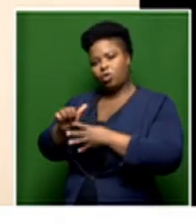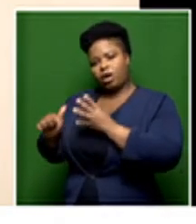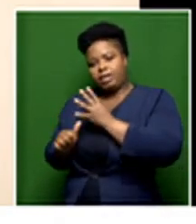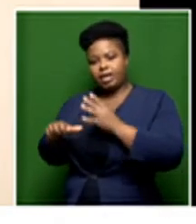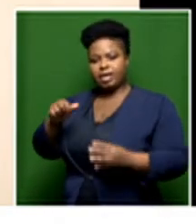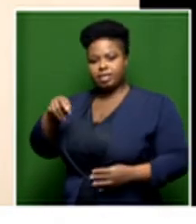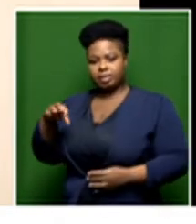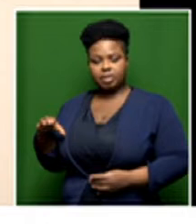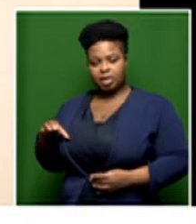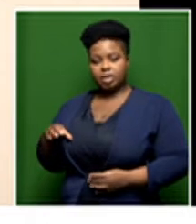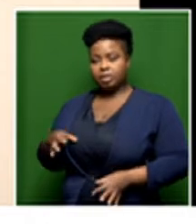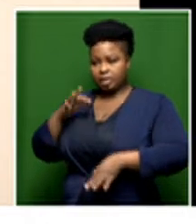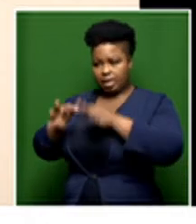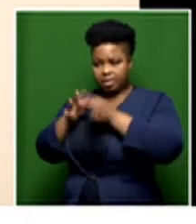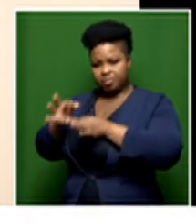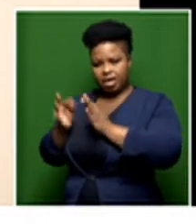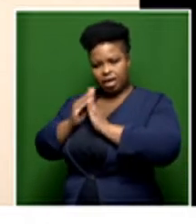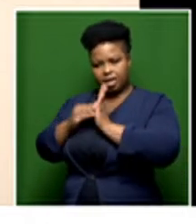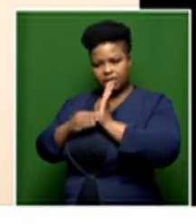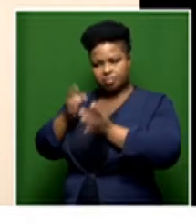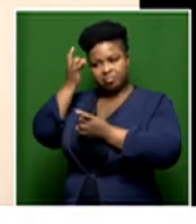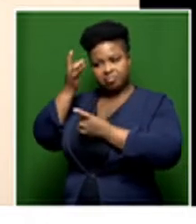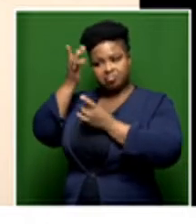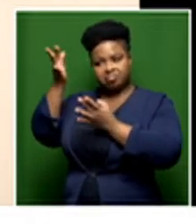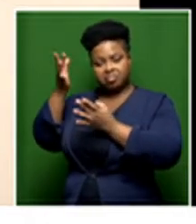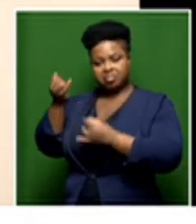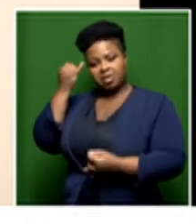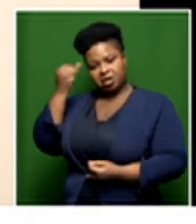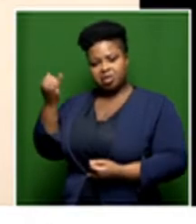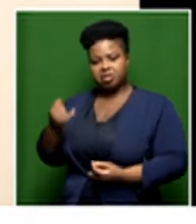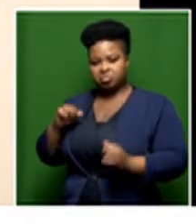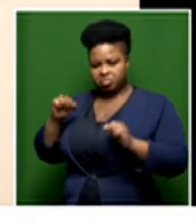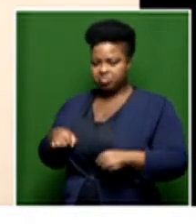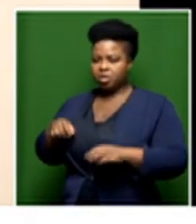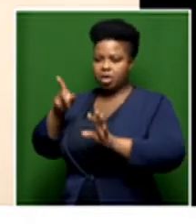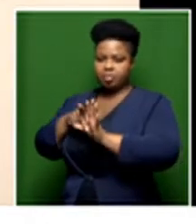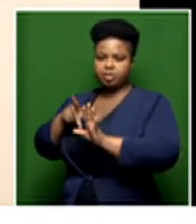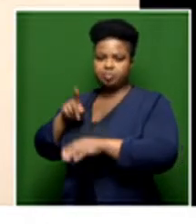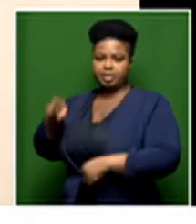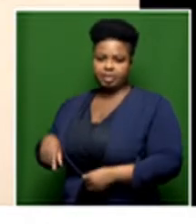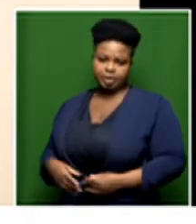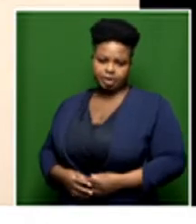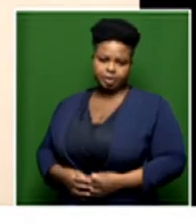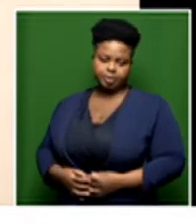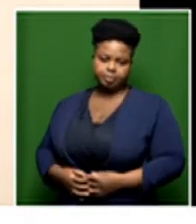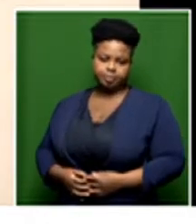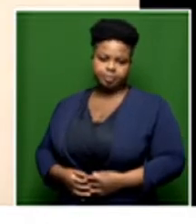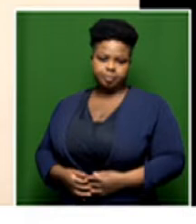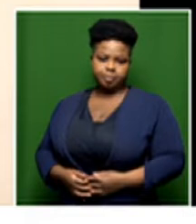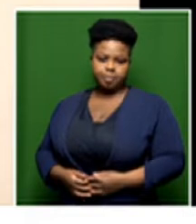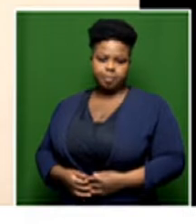she tabled the idea that she should be allowed to participate. And